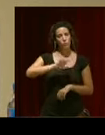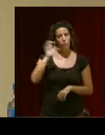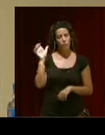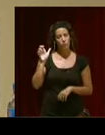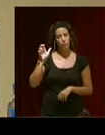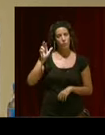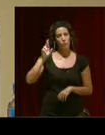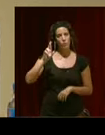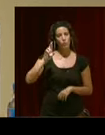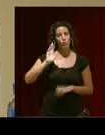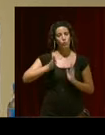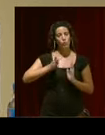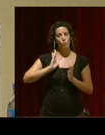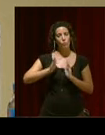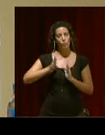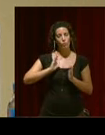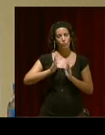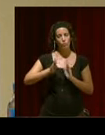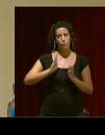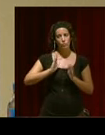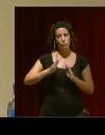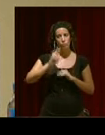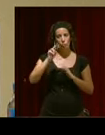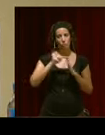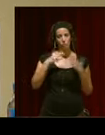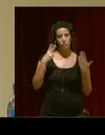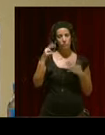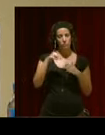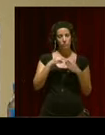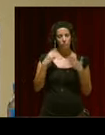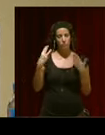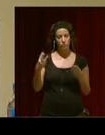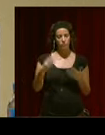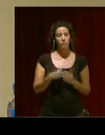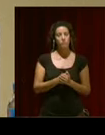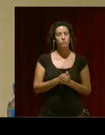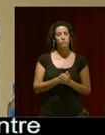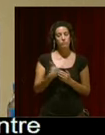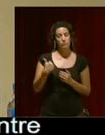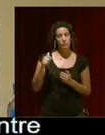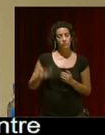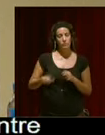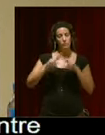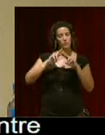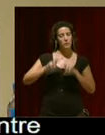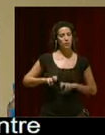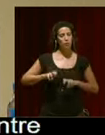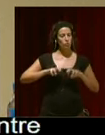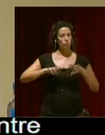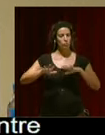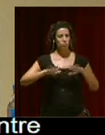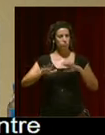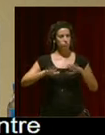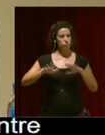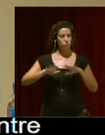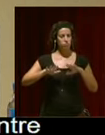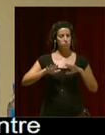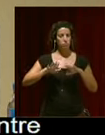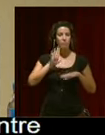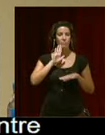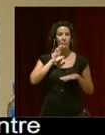his thesis of his PhD. He participated in a European project in the field of robotics